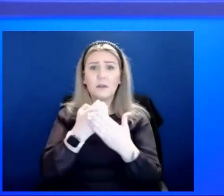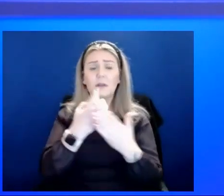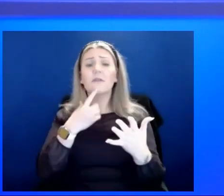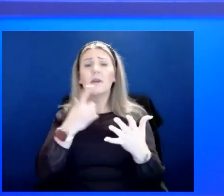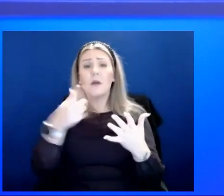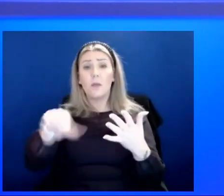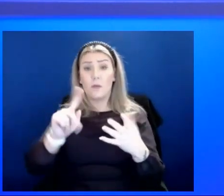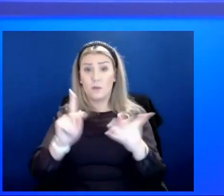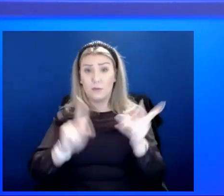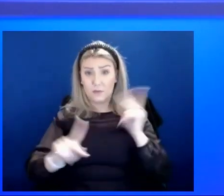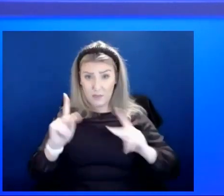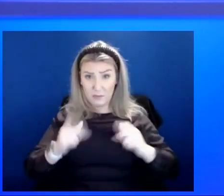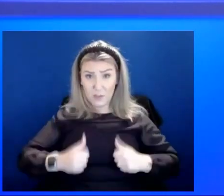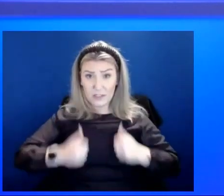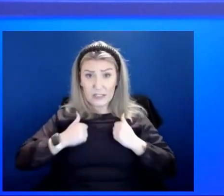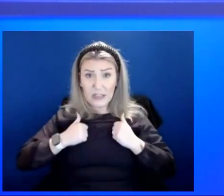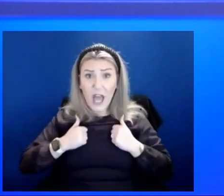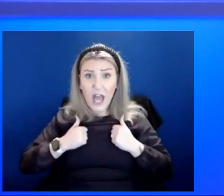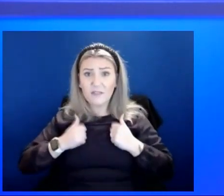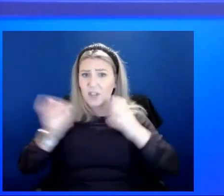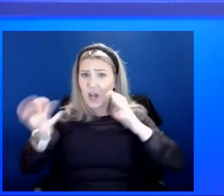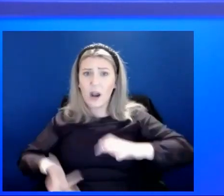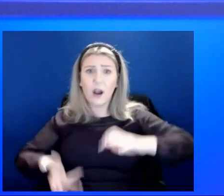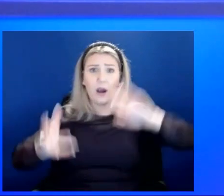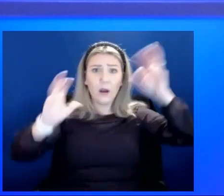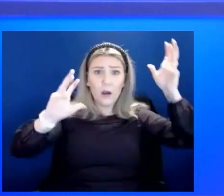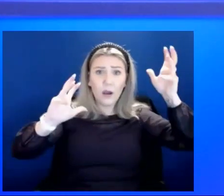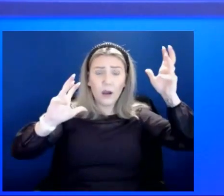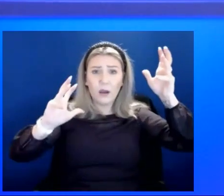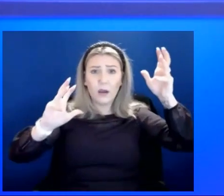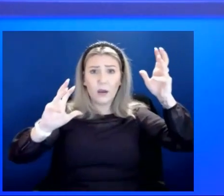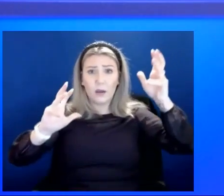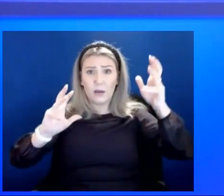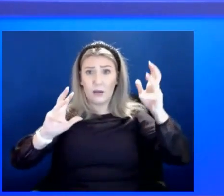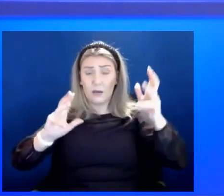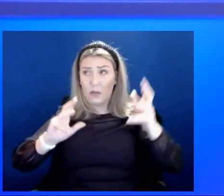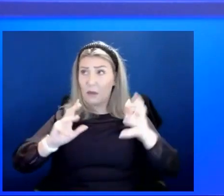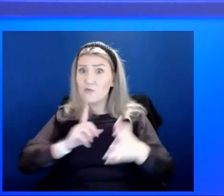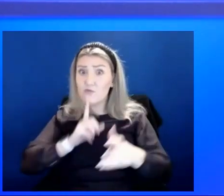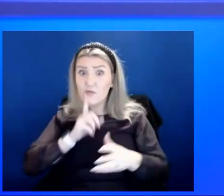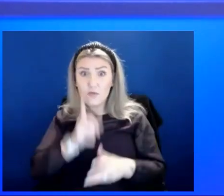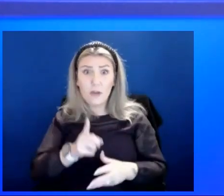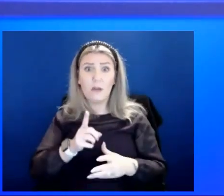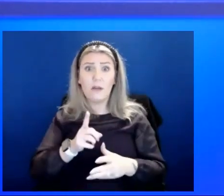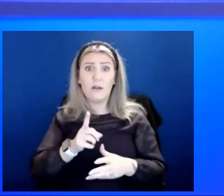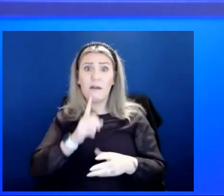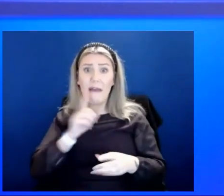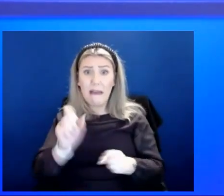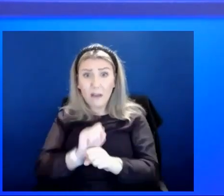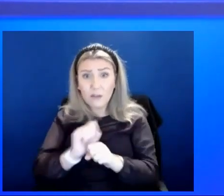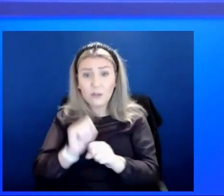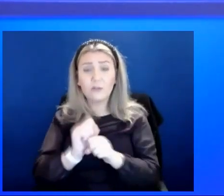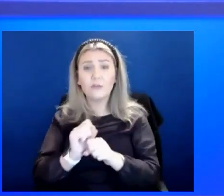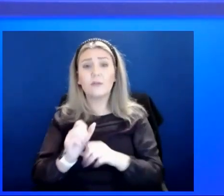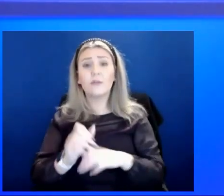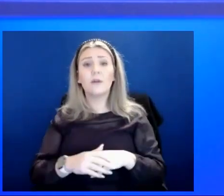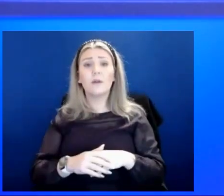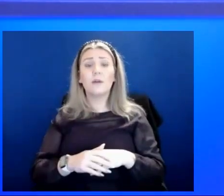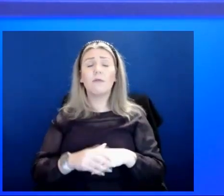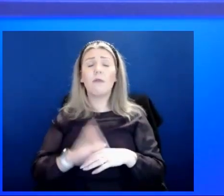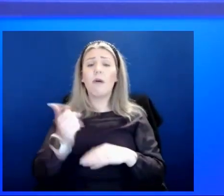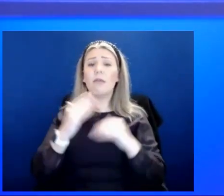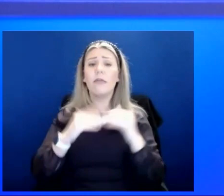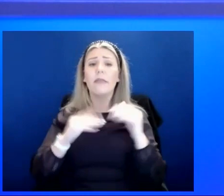being completely upended in a very real and meaningful way. I think that rather than focus on